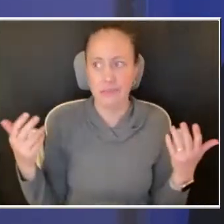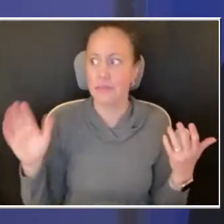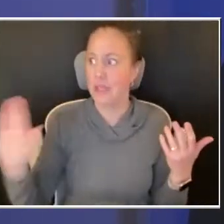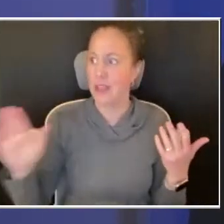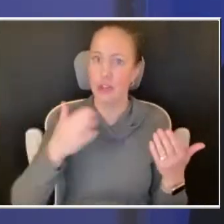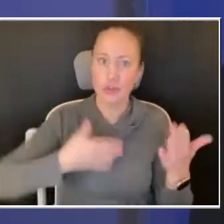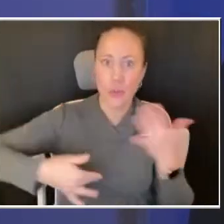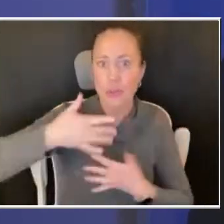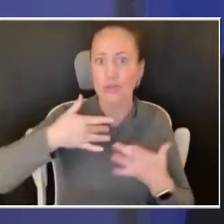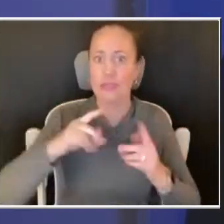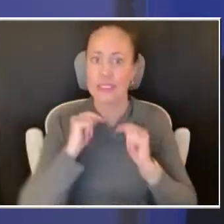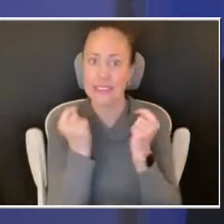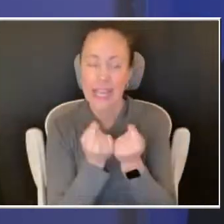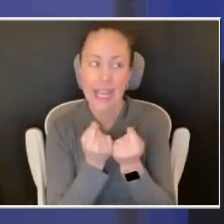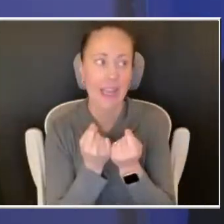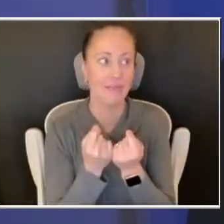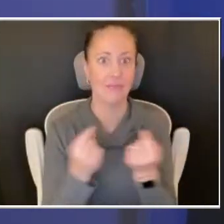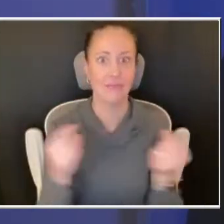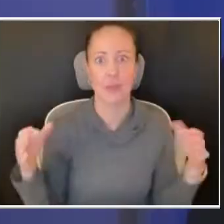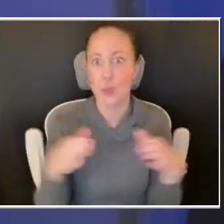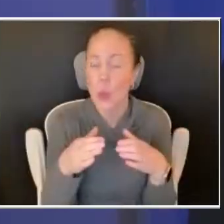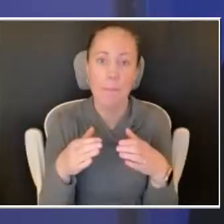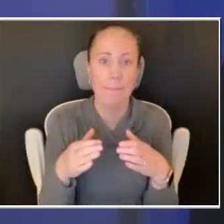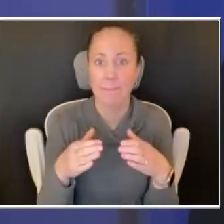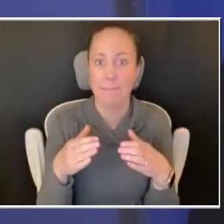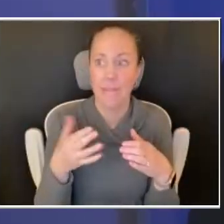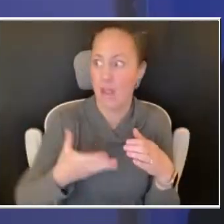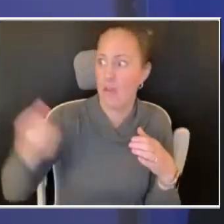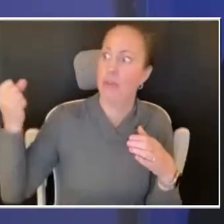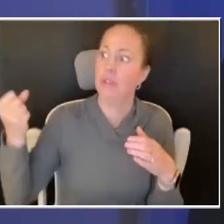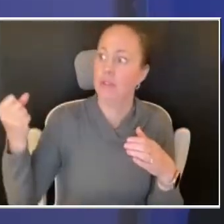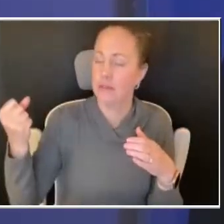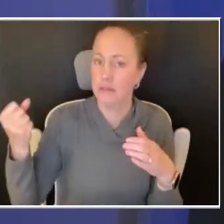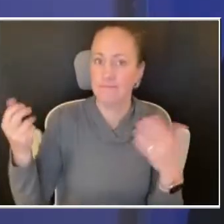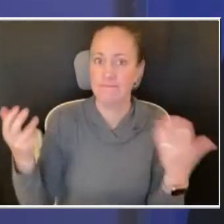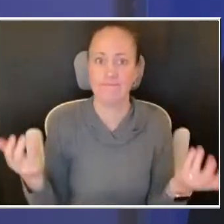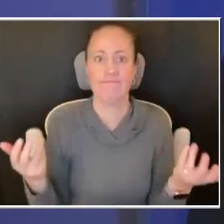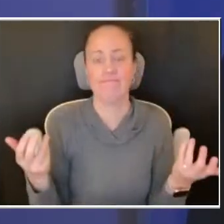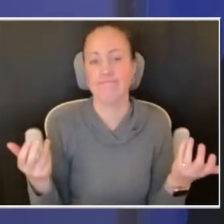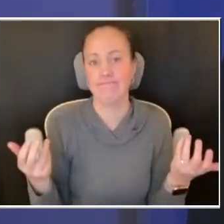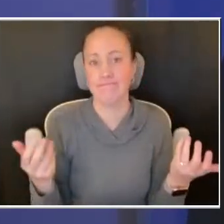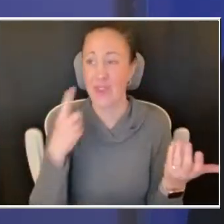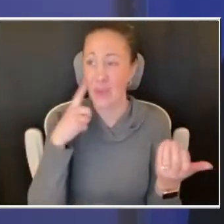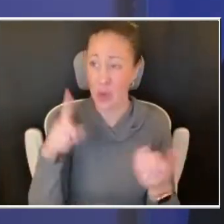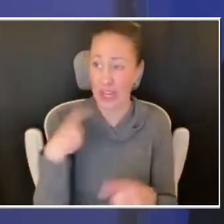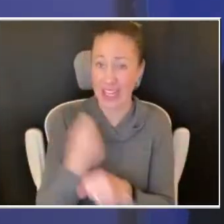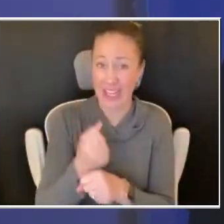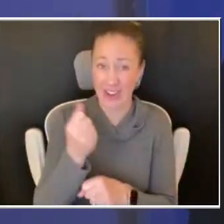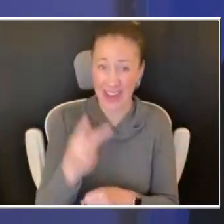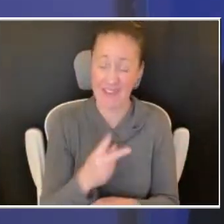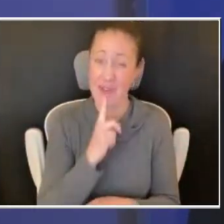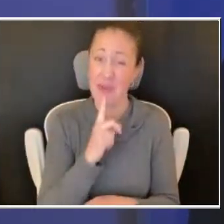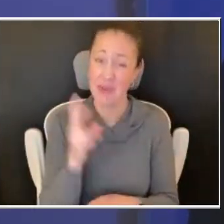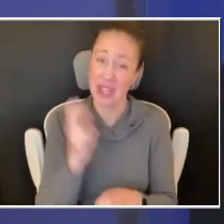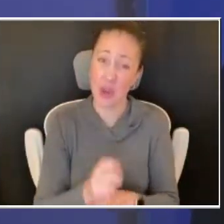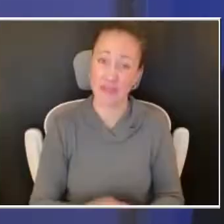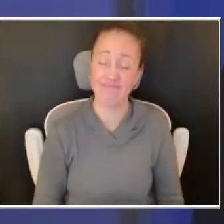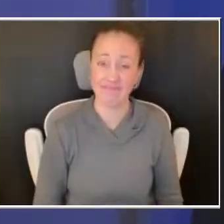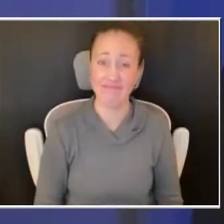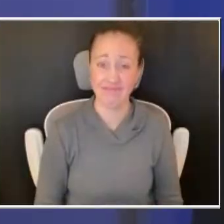team, that's their tribe, and to sort of be sucked out of that. And she was sucked out of that for a year and a half. It was difficult. Yeah,